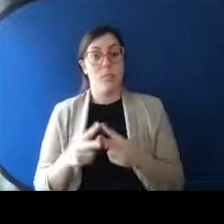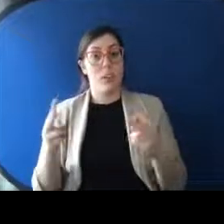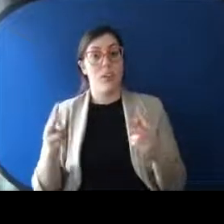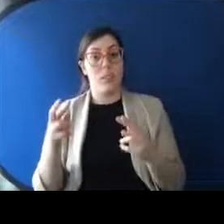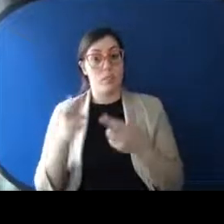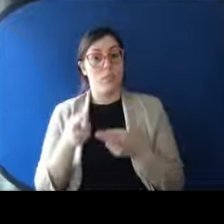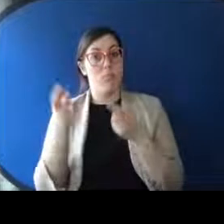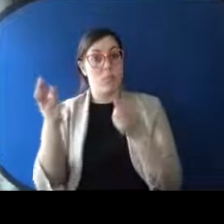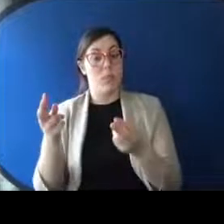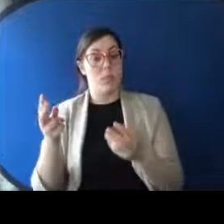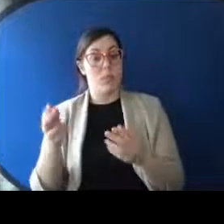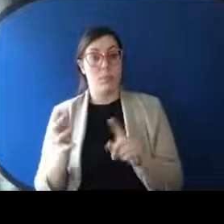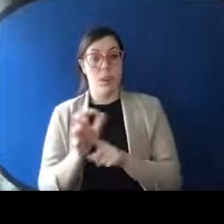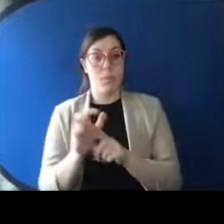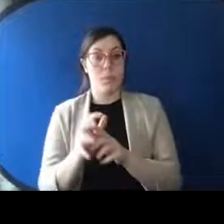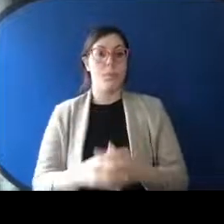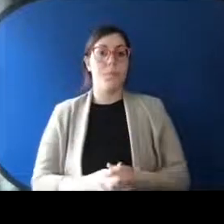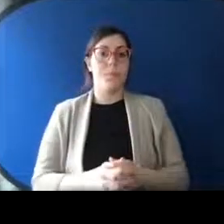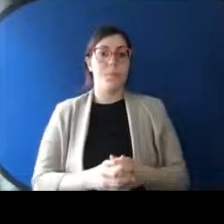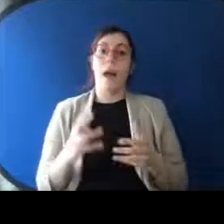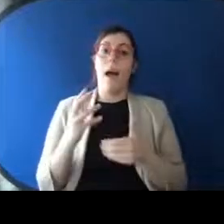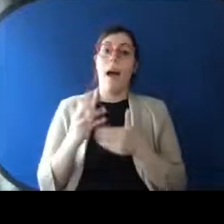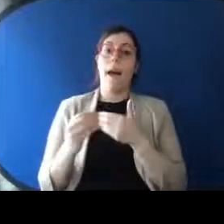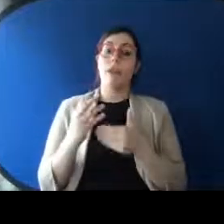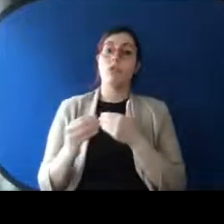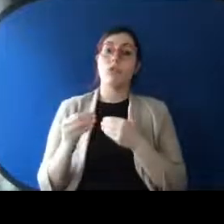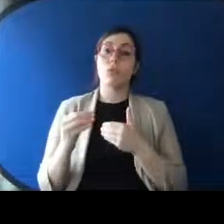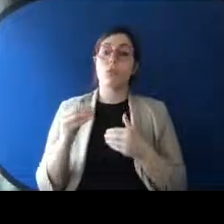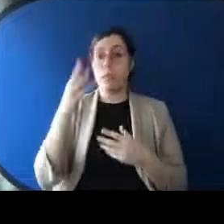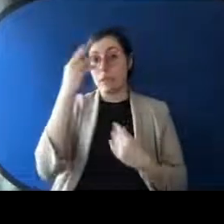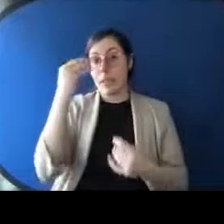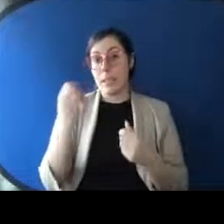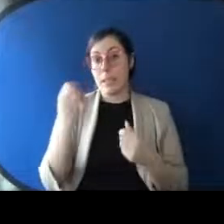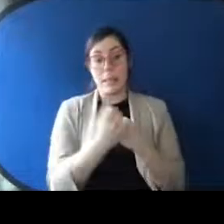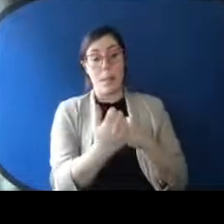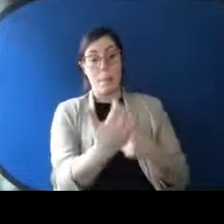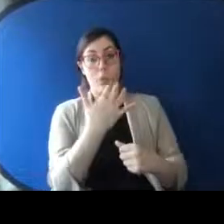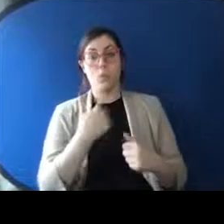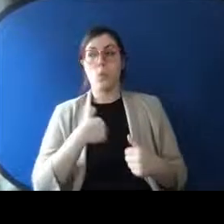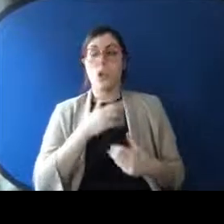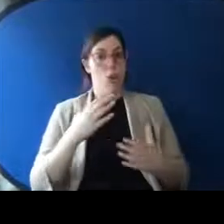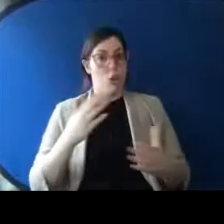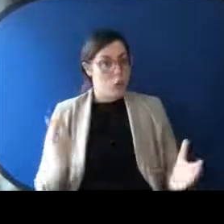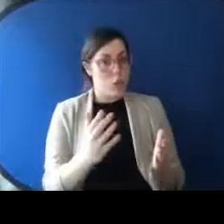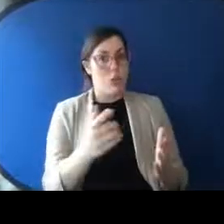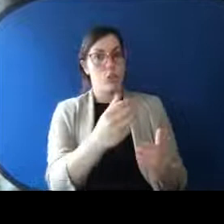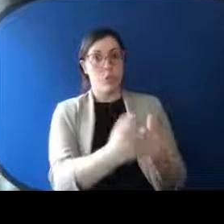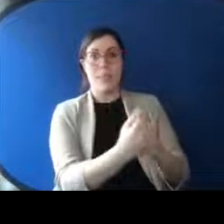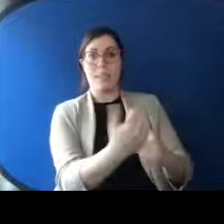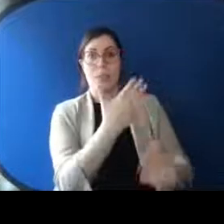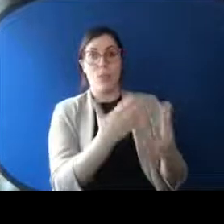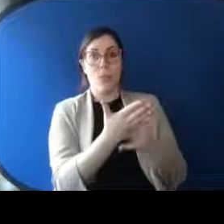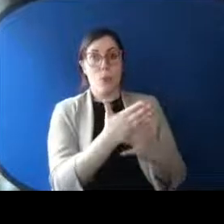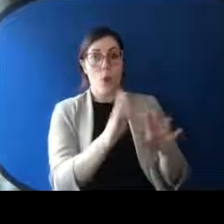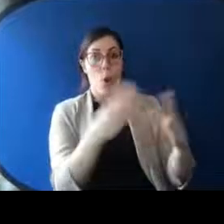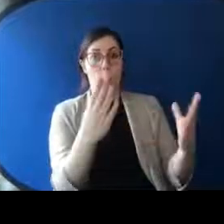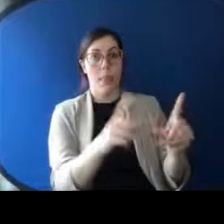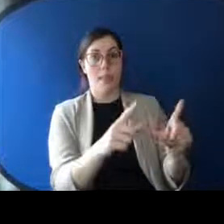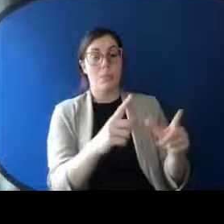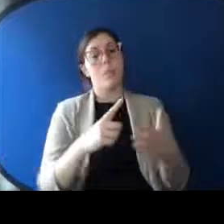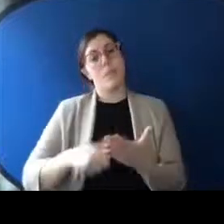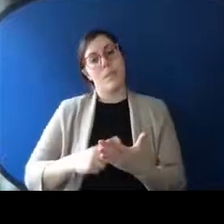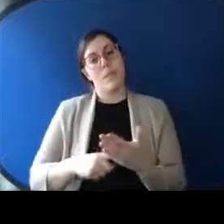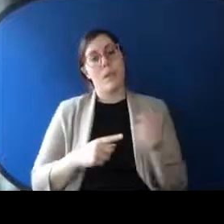For external data submissions, we always encourage for that data to come in under an open license. But the reality is sometimes providers